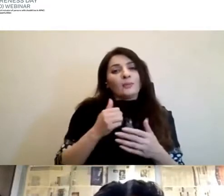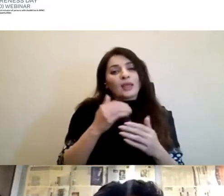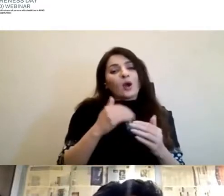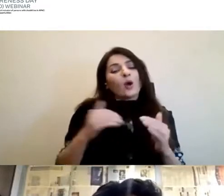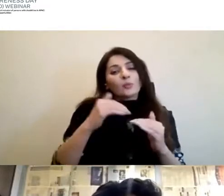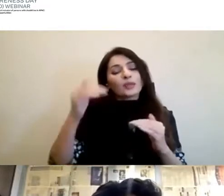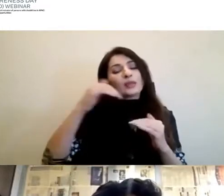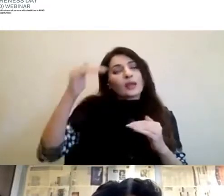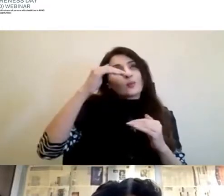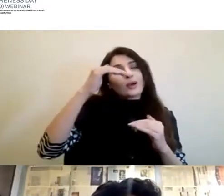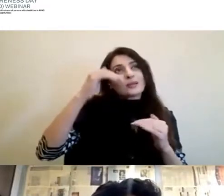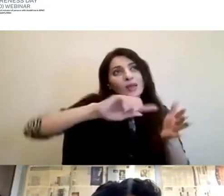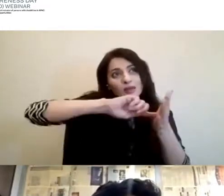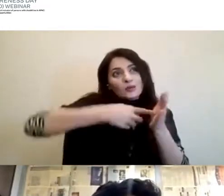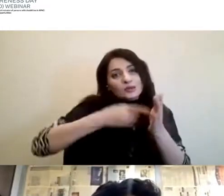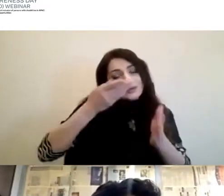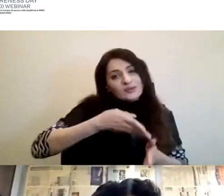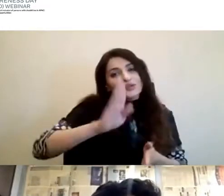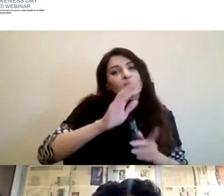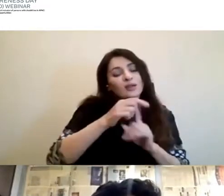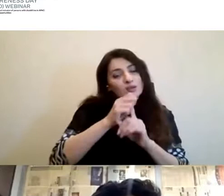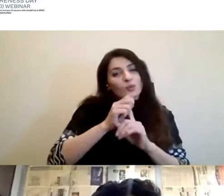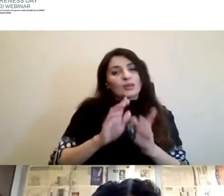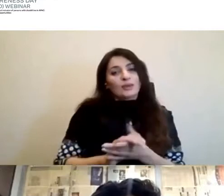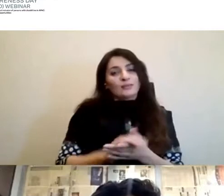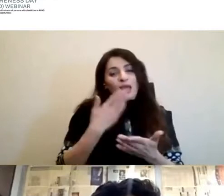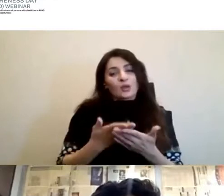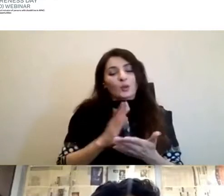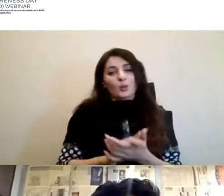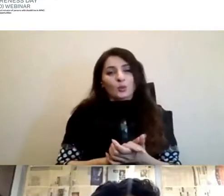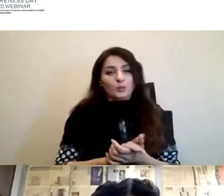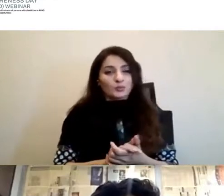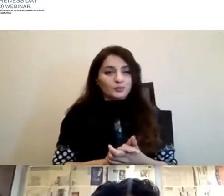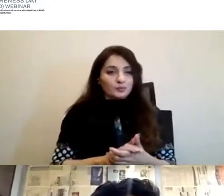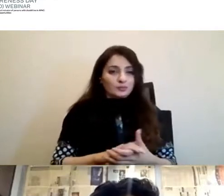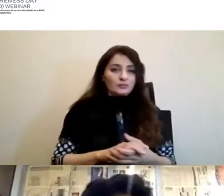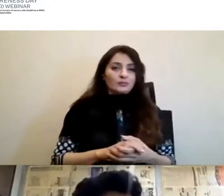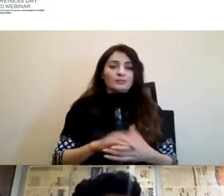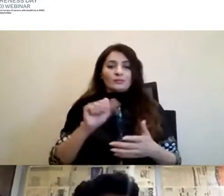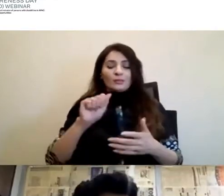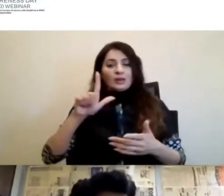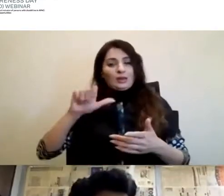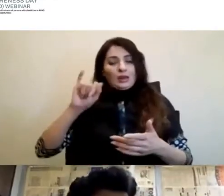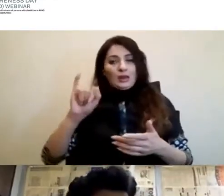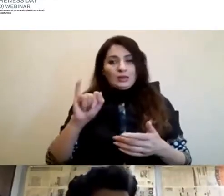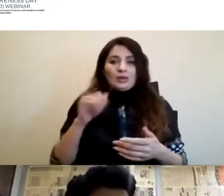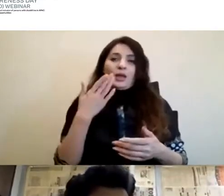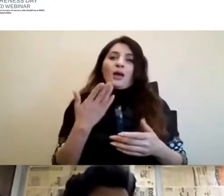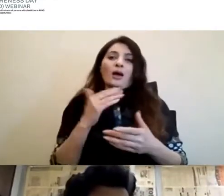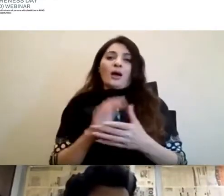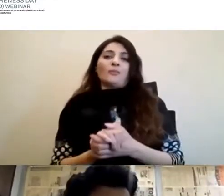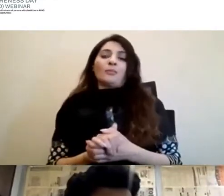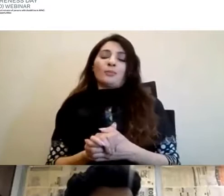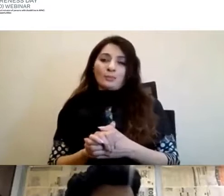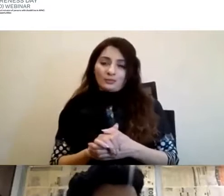technology. Thank you, Nirmita. Then Ali, I want to give you the next opportunity